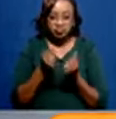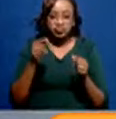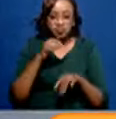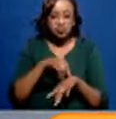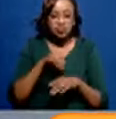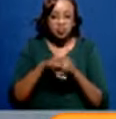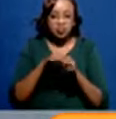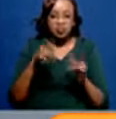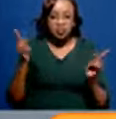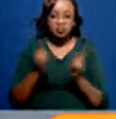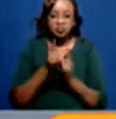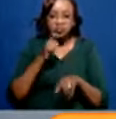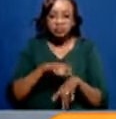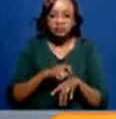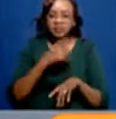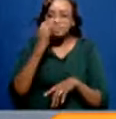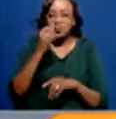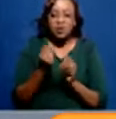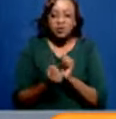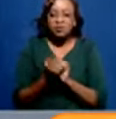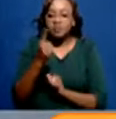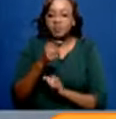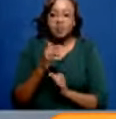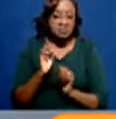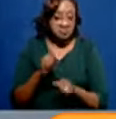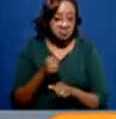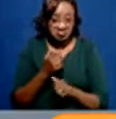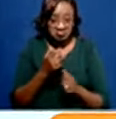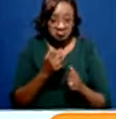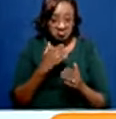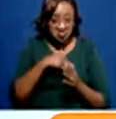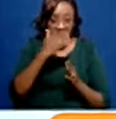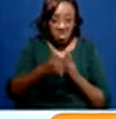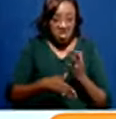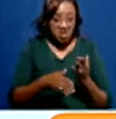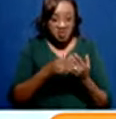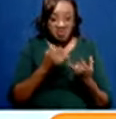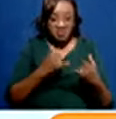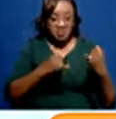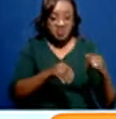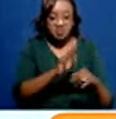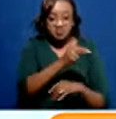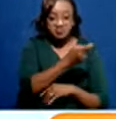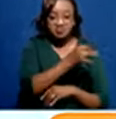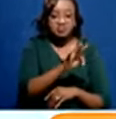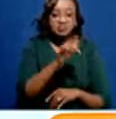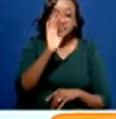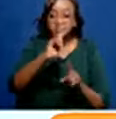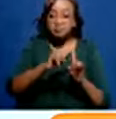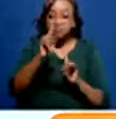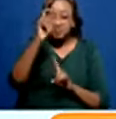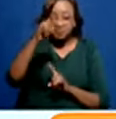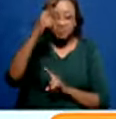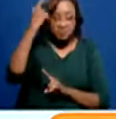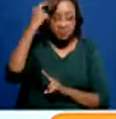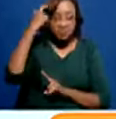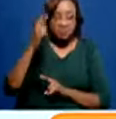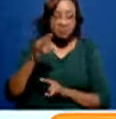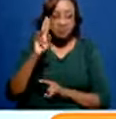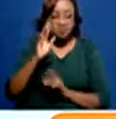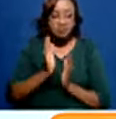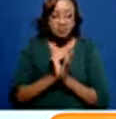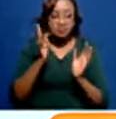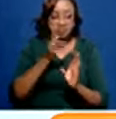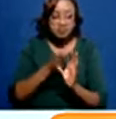by November, there cannot be any operation of NHIF? You must remember that public participation is something that has been done before, even